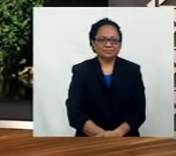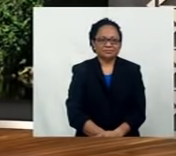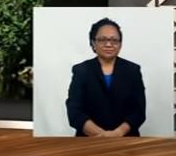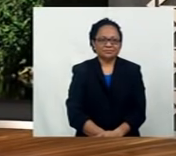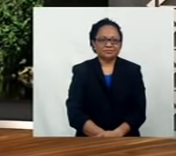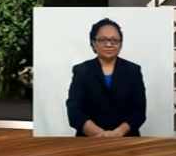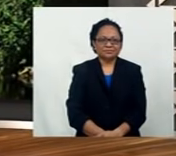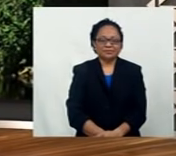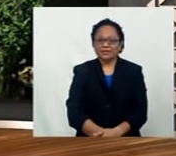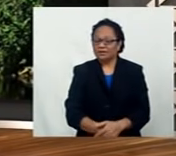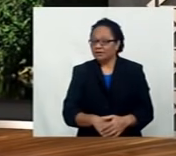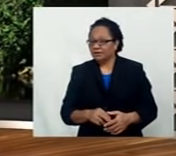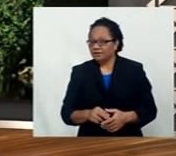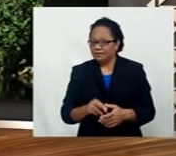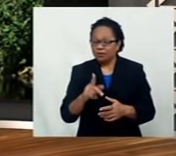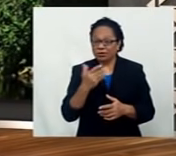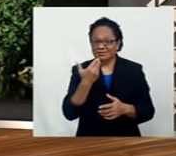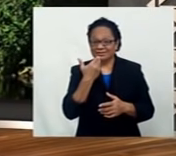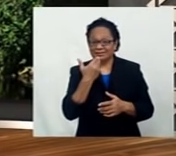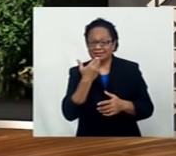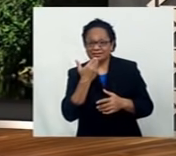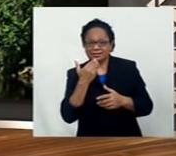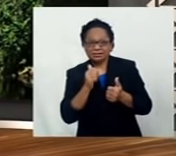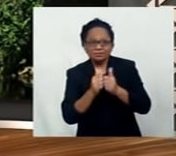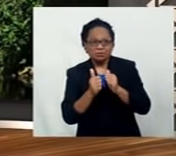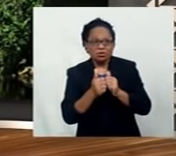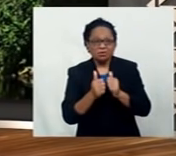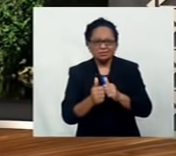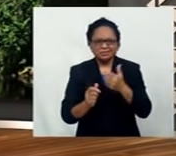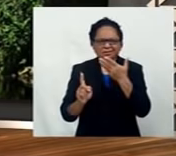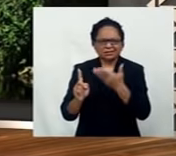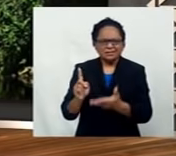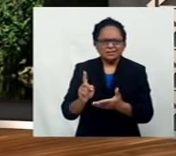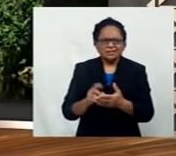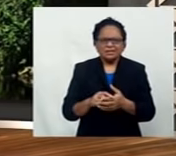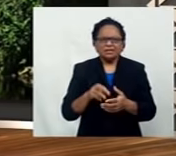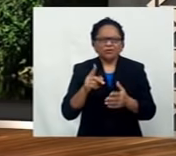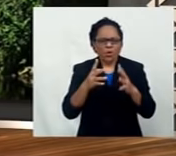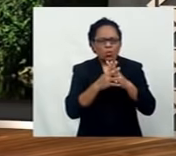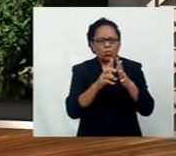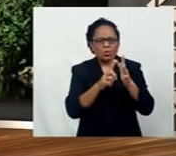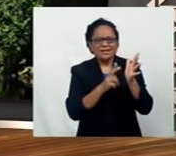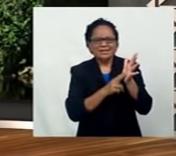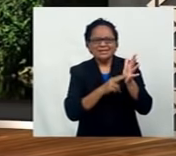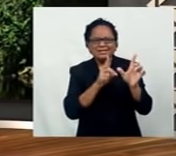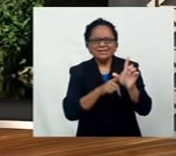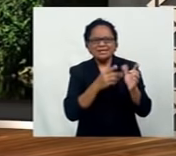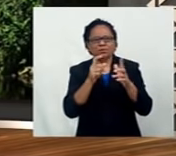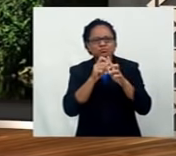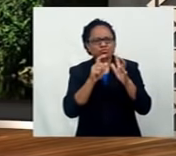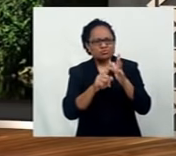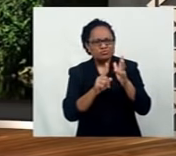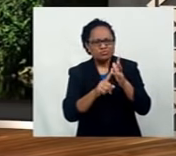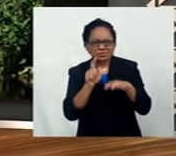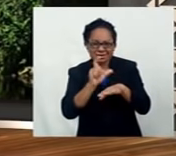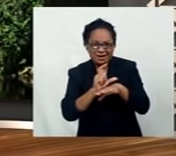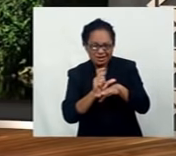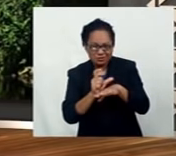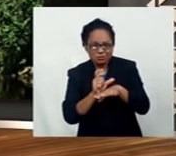Pooh Sticks is our quirky sport of the day. A game that originates from the Winnie the Pooh books and cartoons was first mentioned